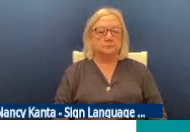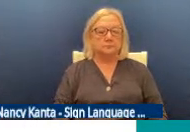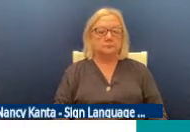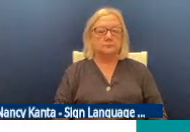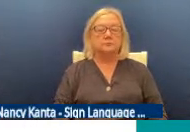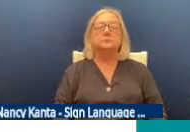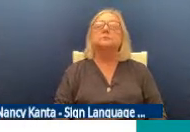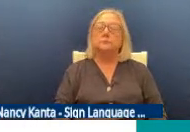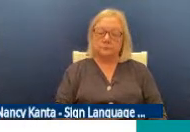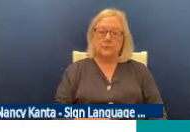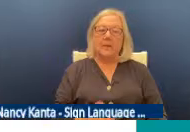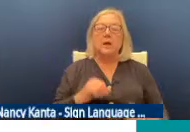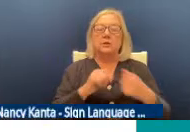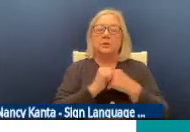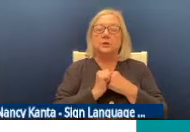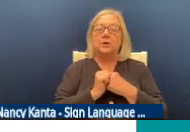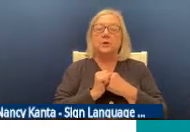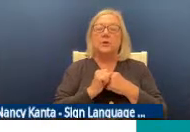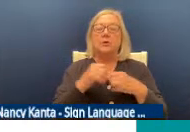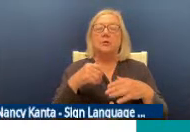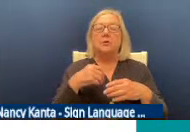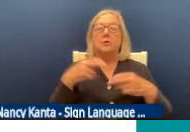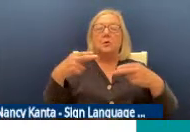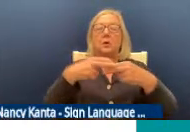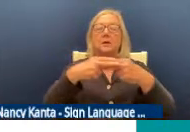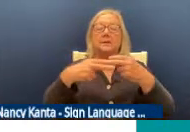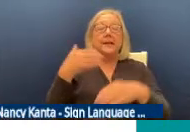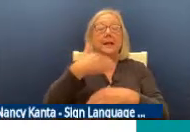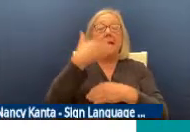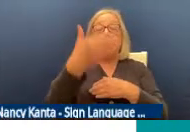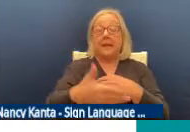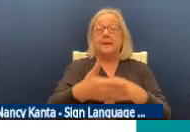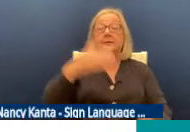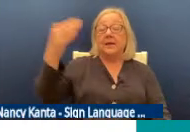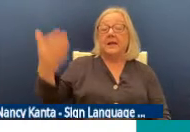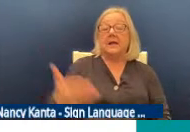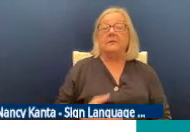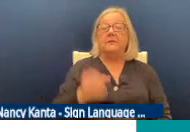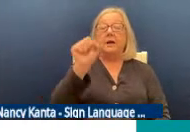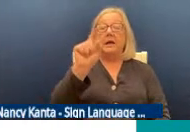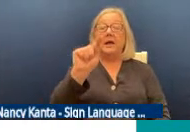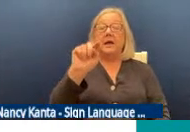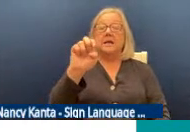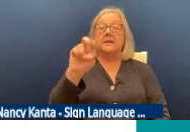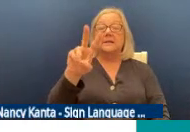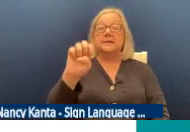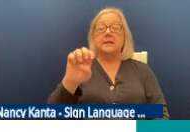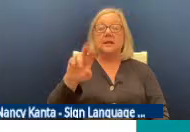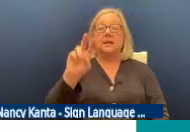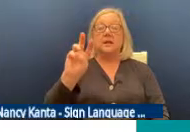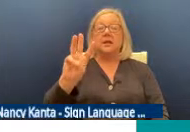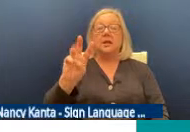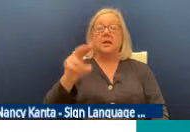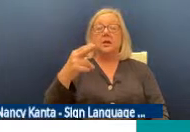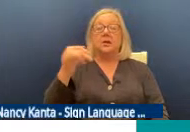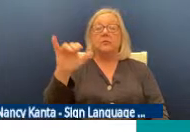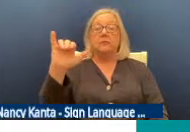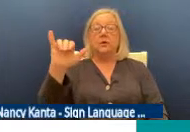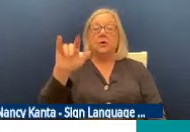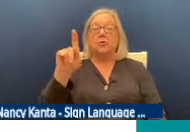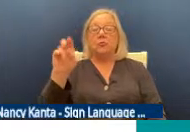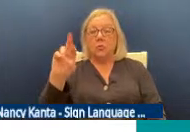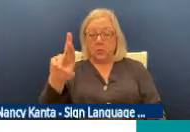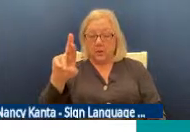I'd like to advance to the next slide and invite Steve Witter in. He's going to talk a little bit through the capital investment